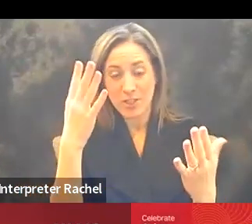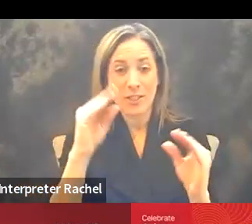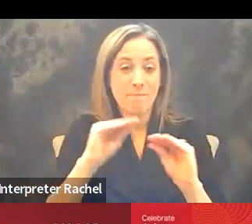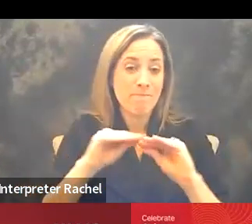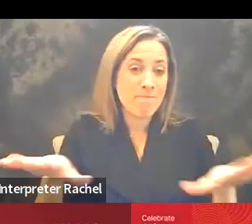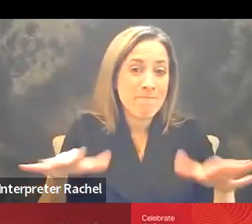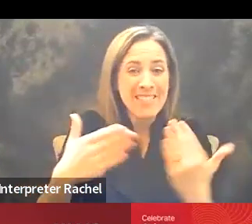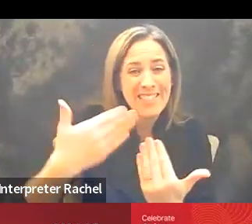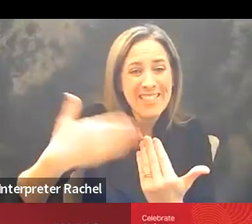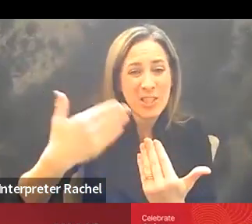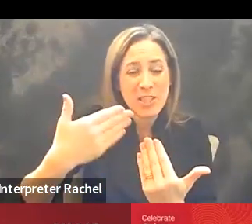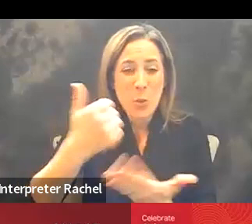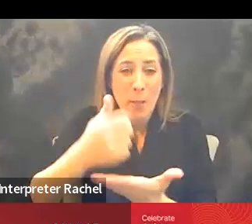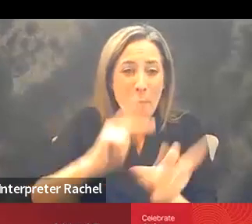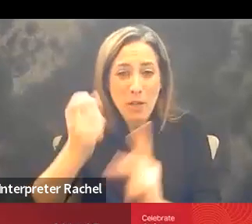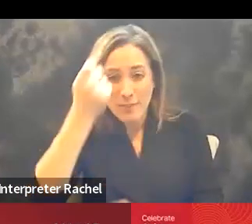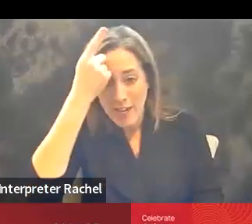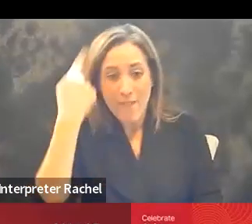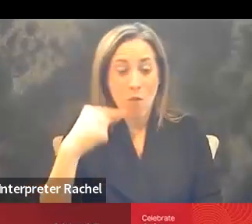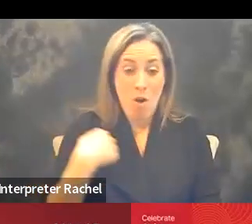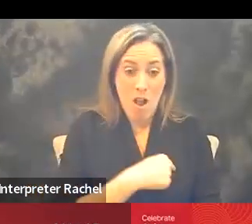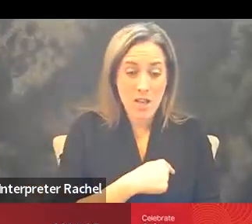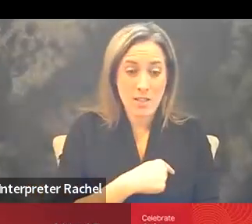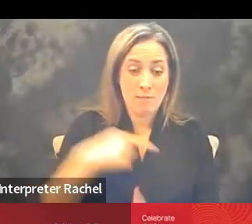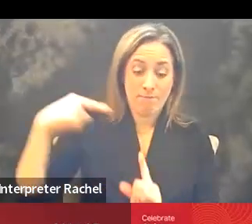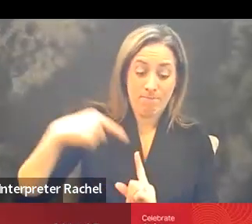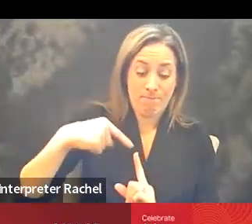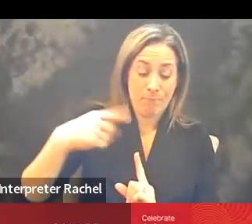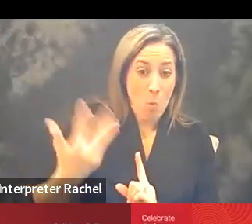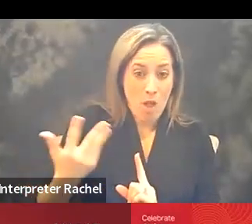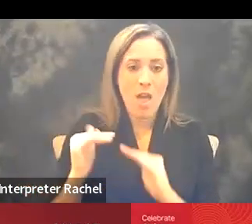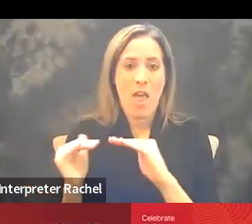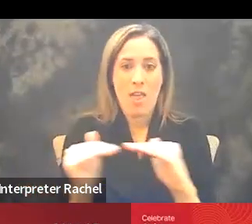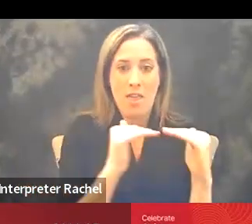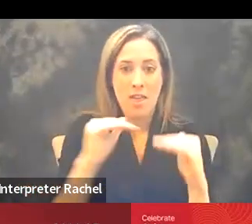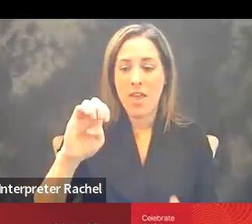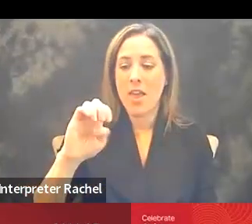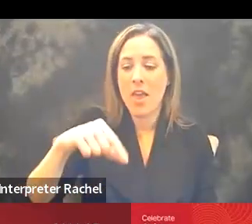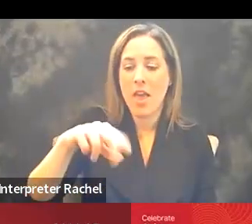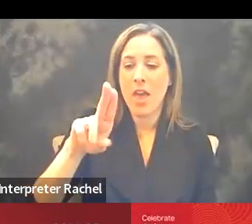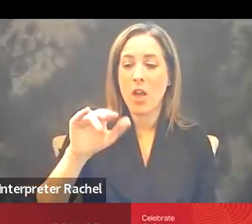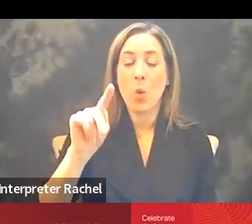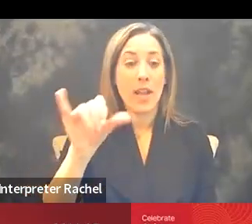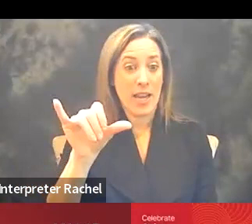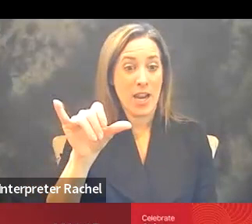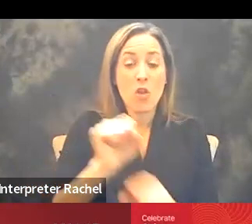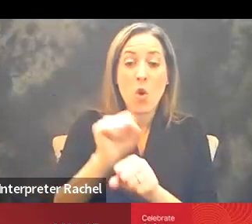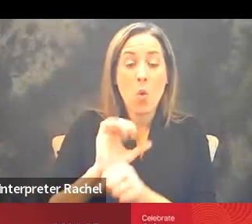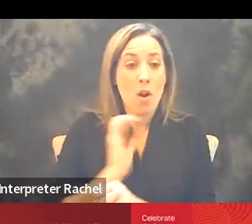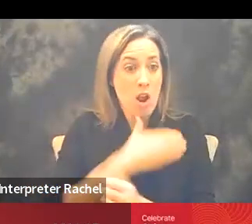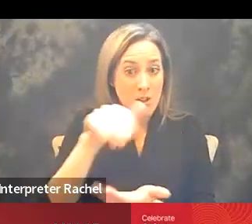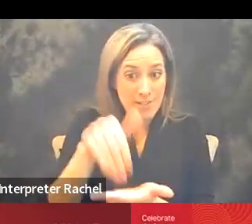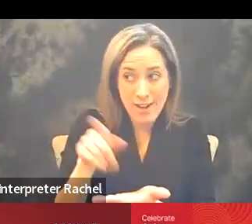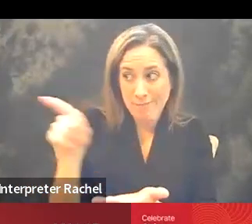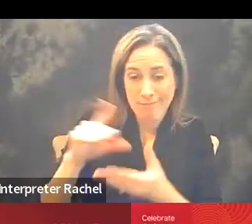to understand. And for us, equity is a big part of that. Our work within our center, as Gabriela